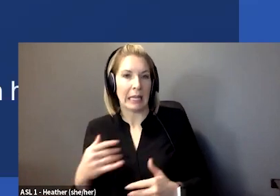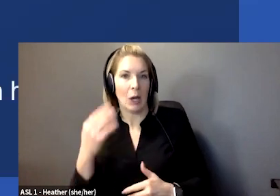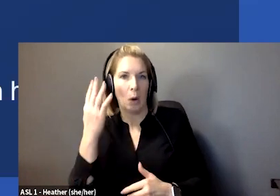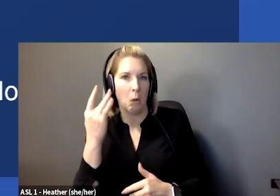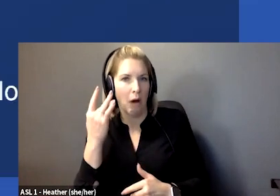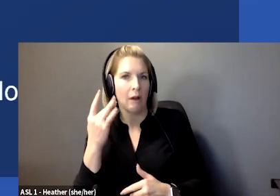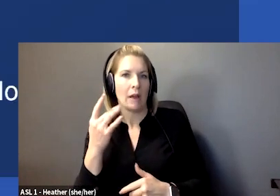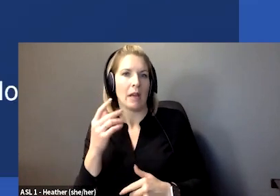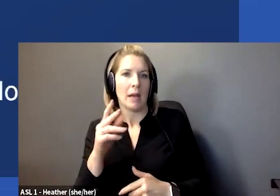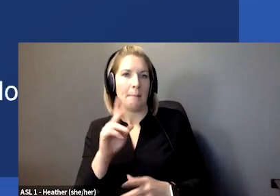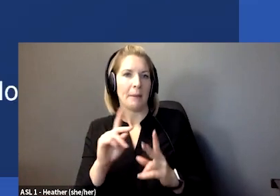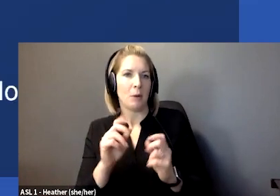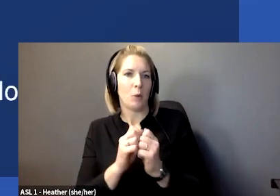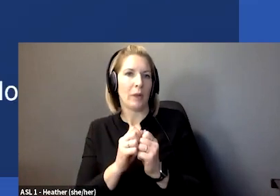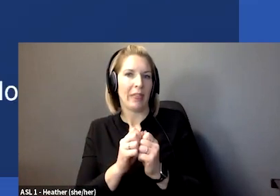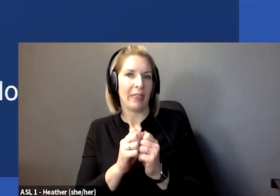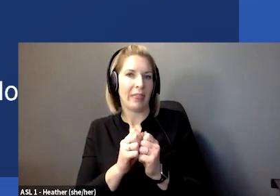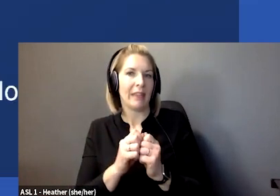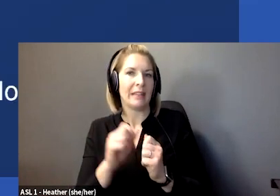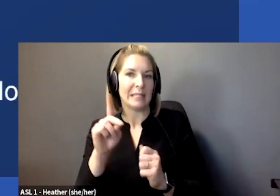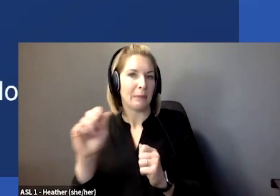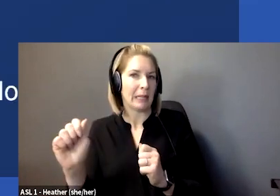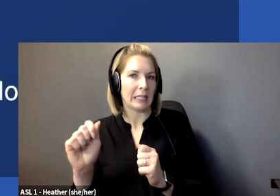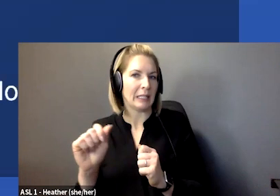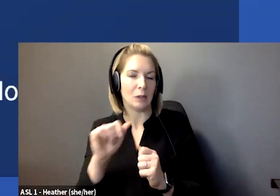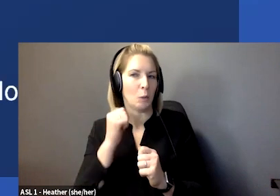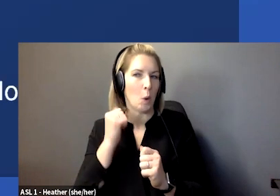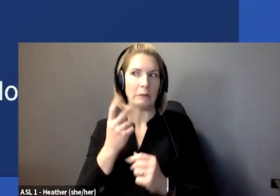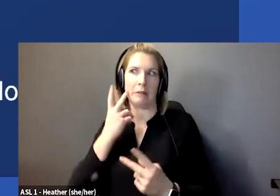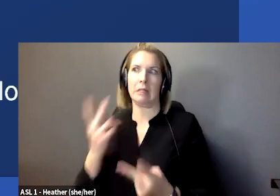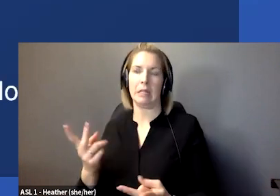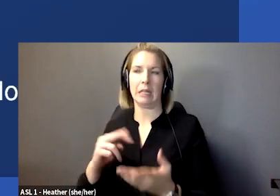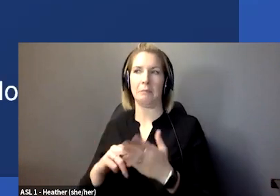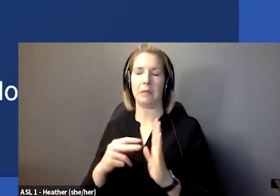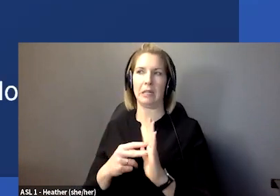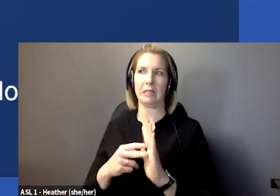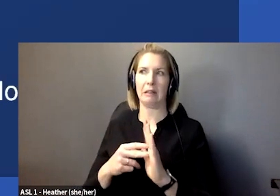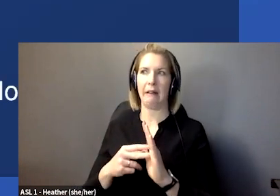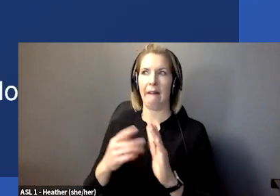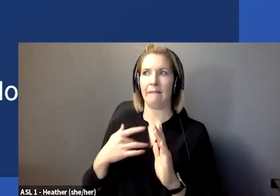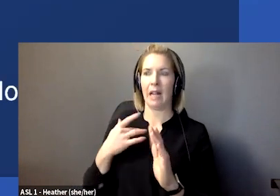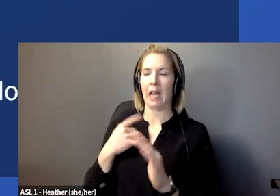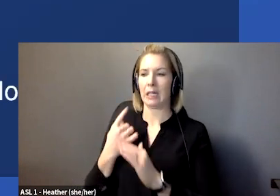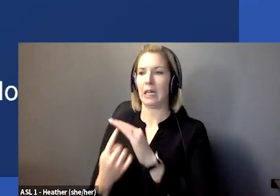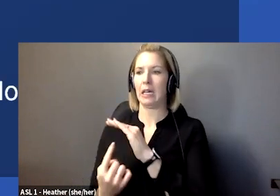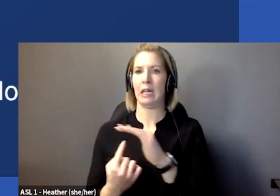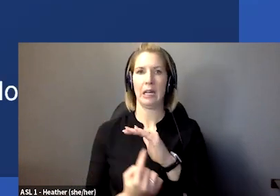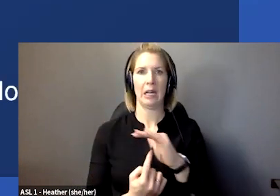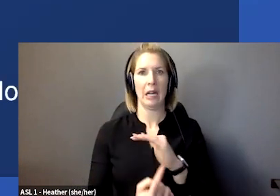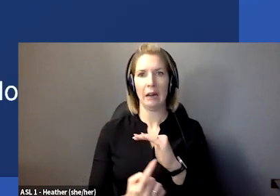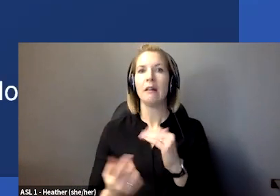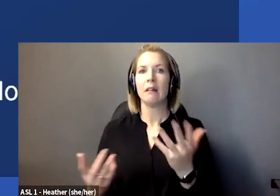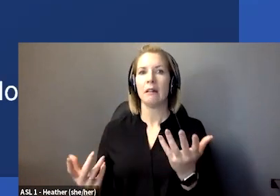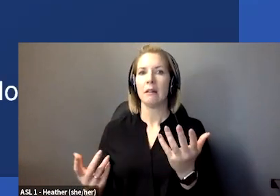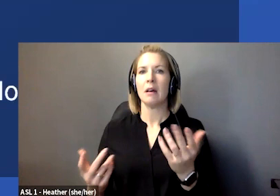sure that emerged during the pandemic as a lesson learned and one that we need to think about as we move into understanding how